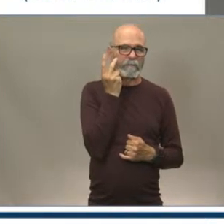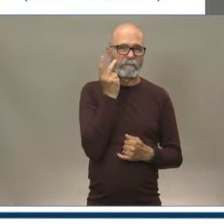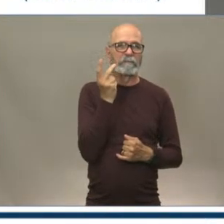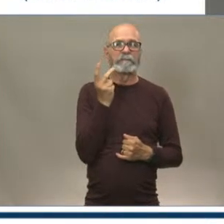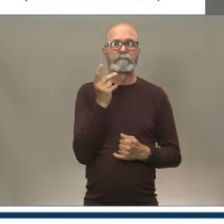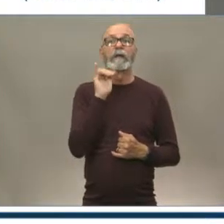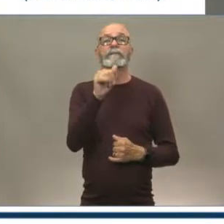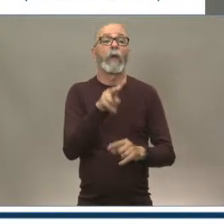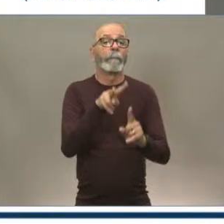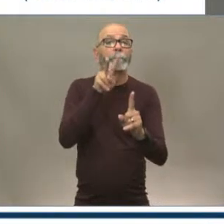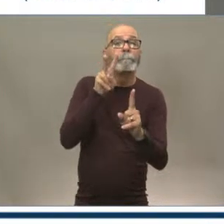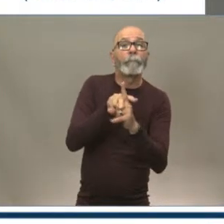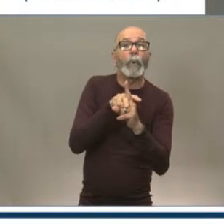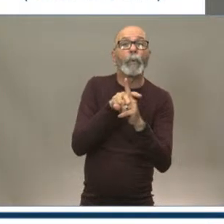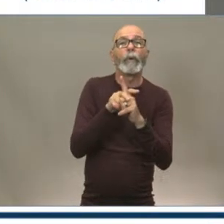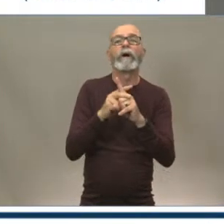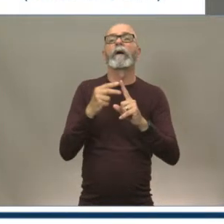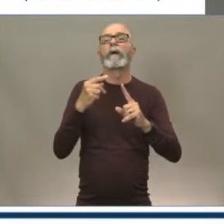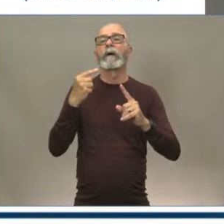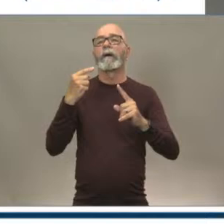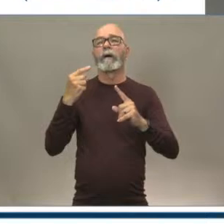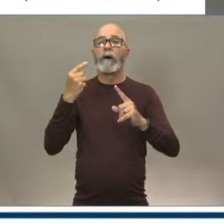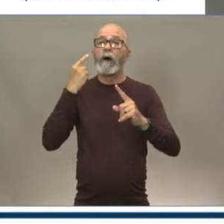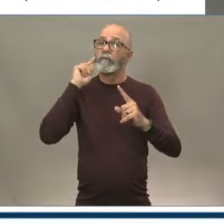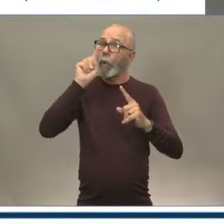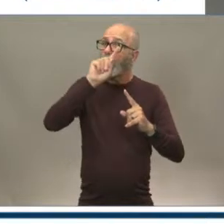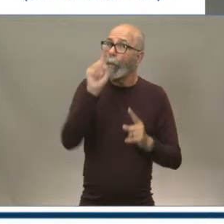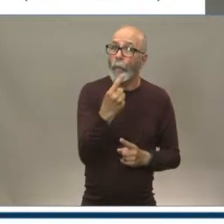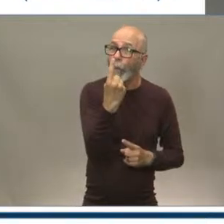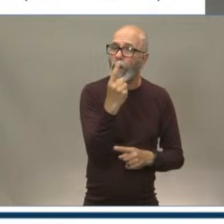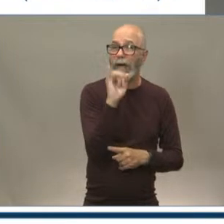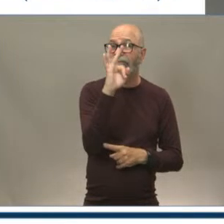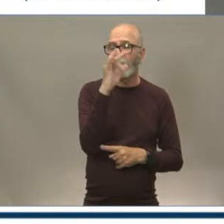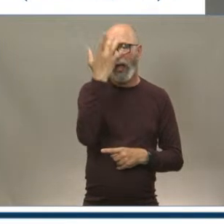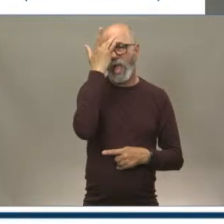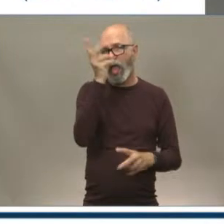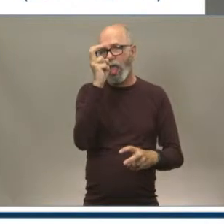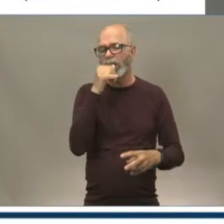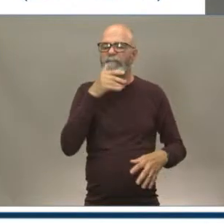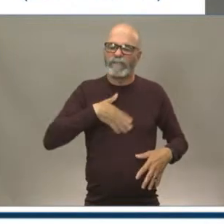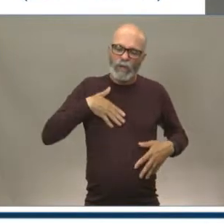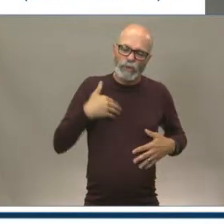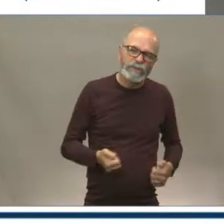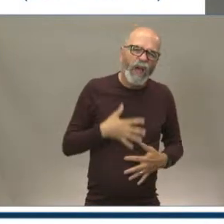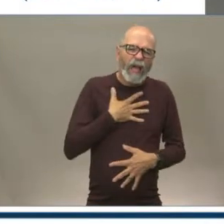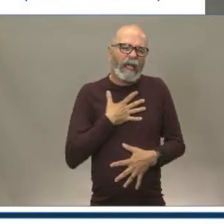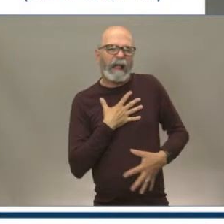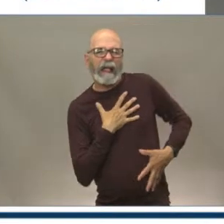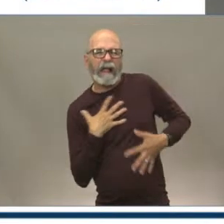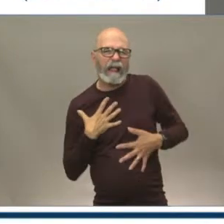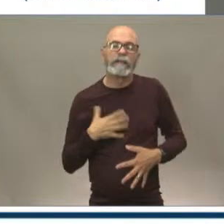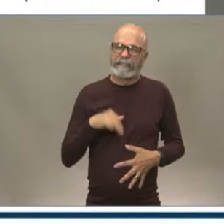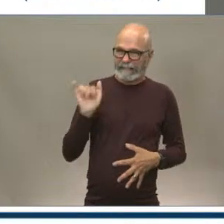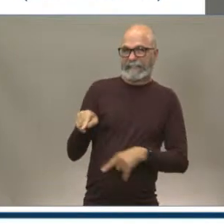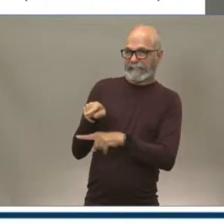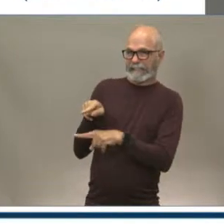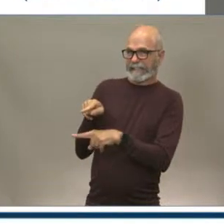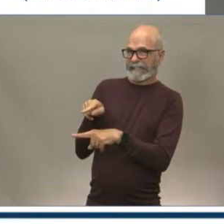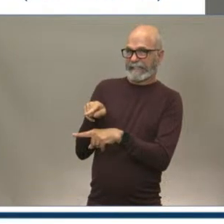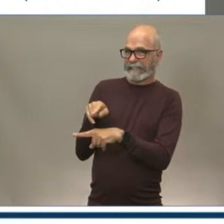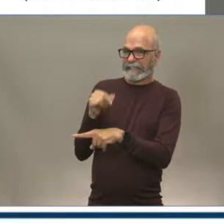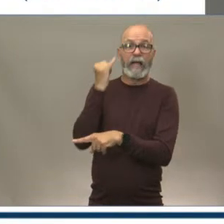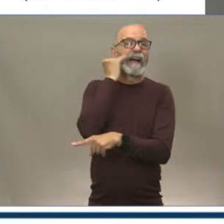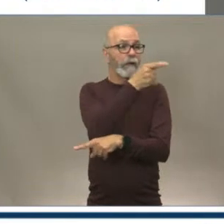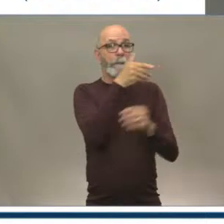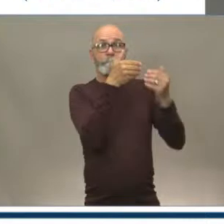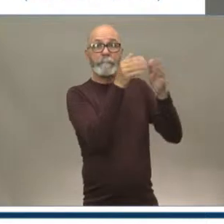assessment centers can only be booked if you have symptoms, if you have been told by public health that you are a close contact of a